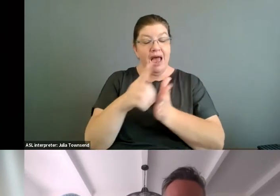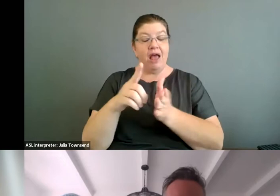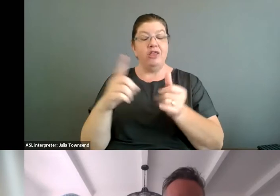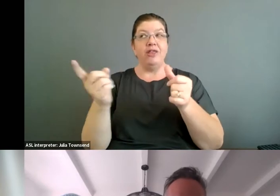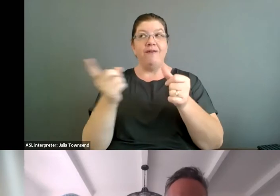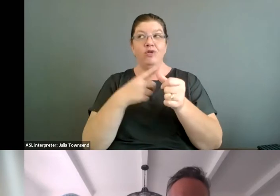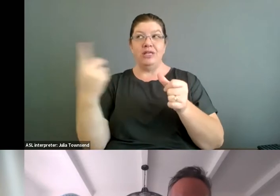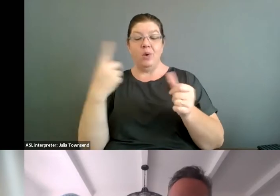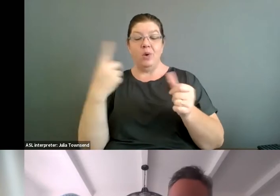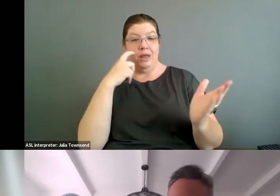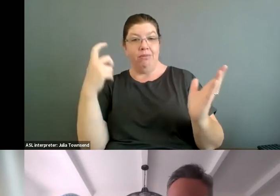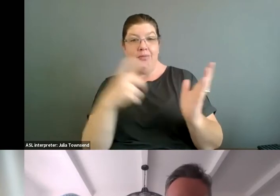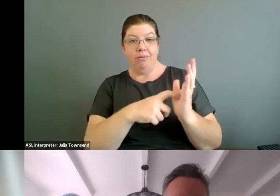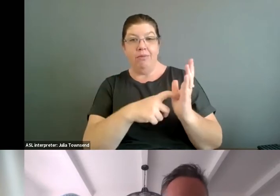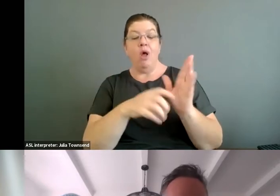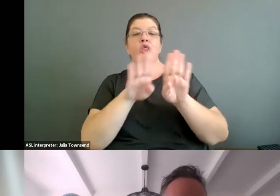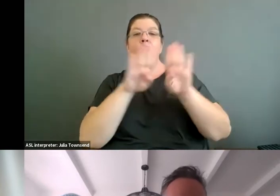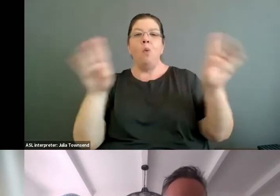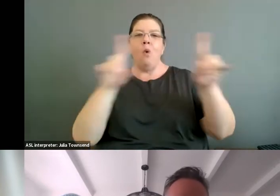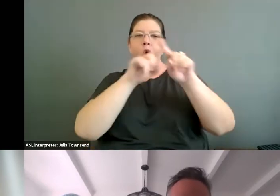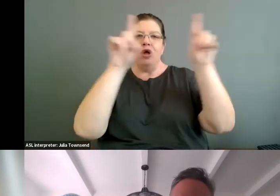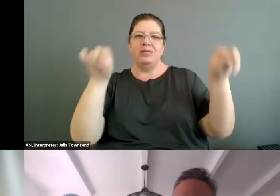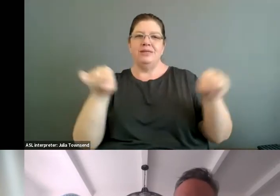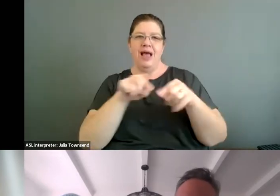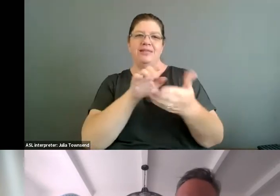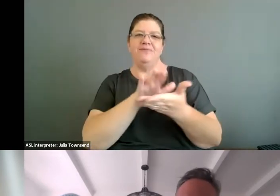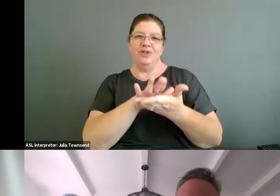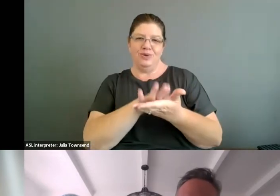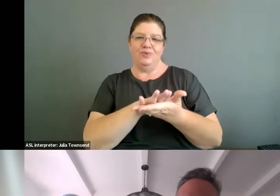was the wall signs for the school,